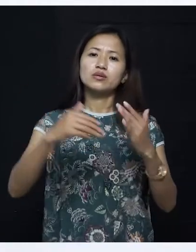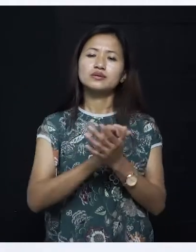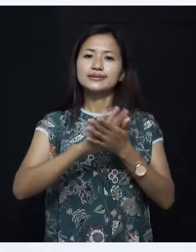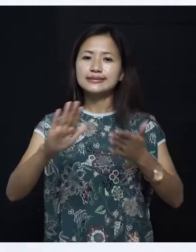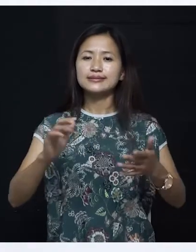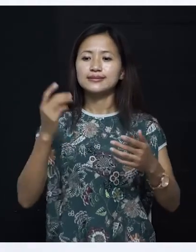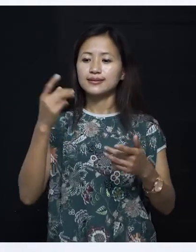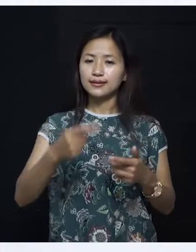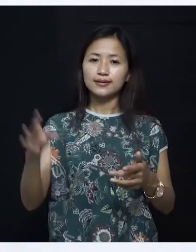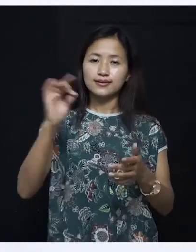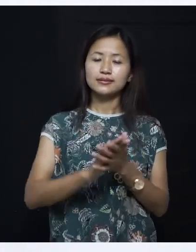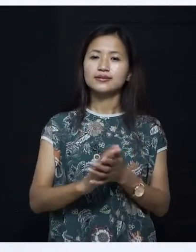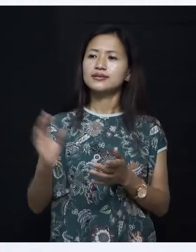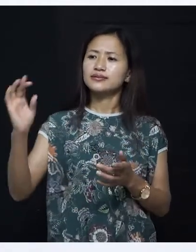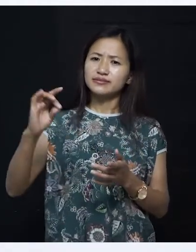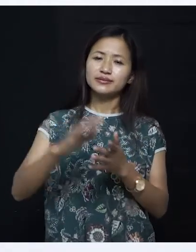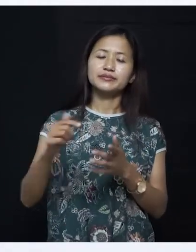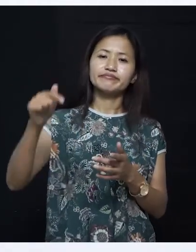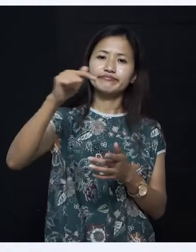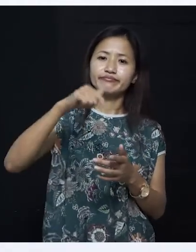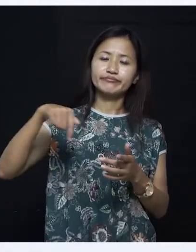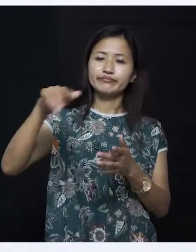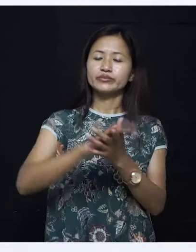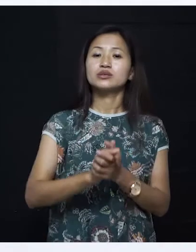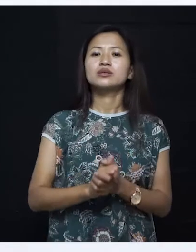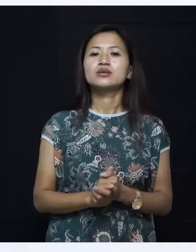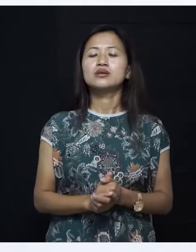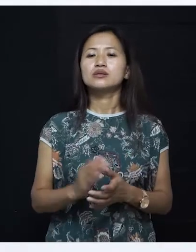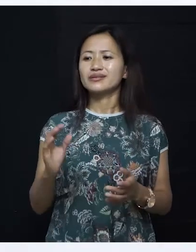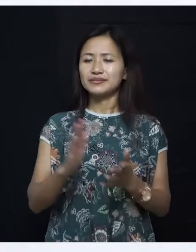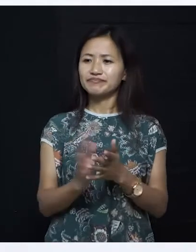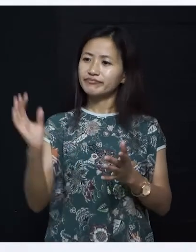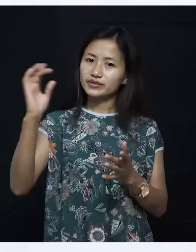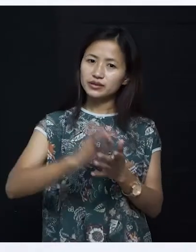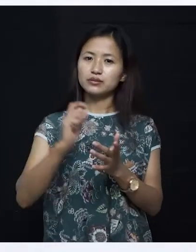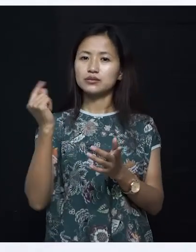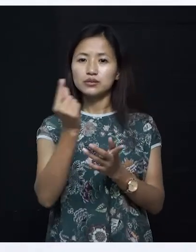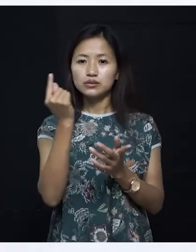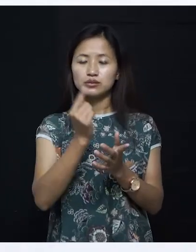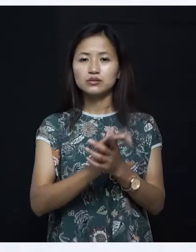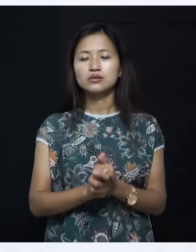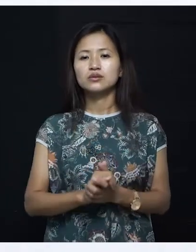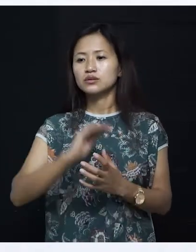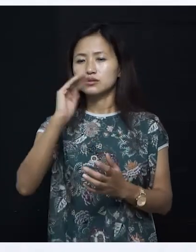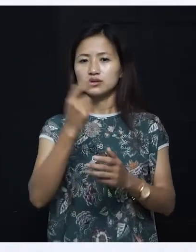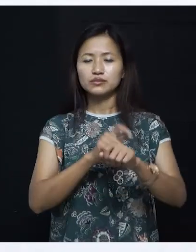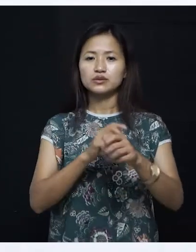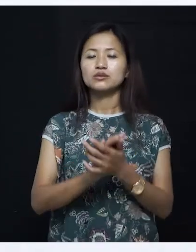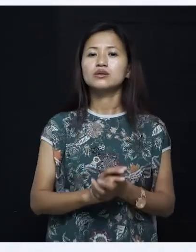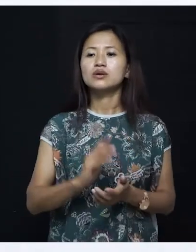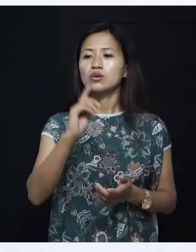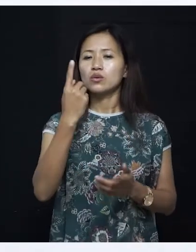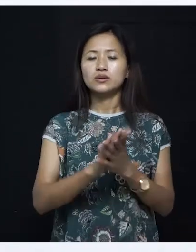done again, recycle, isn't it? Then it can also be to do with reuse. Reuse means sometimes what we do is on